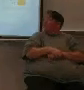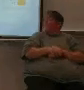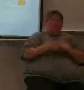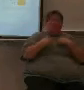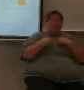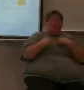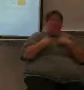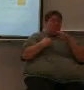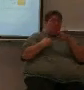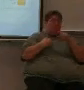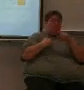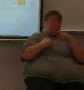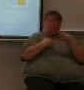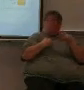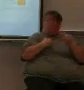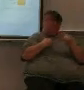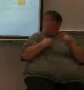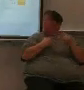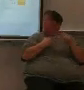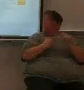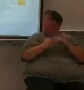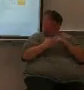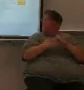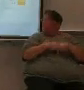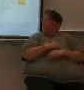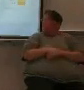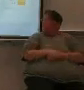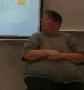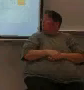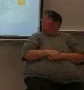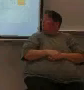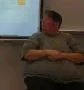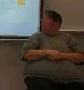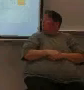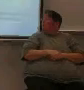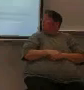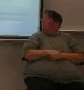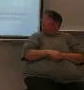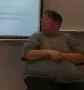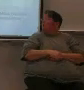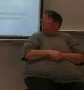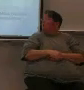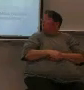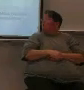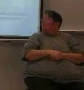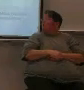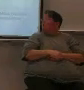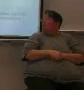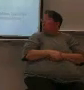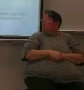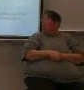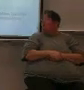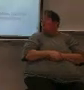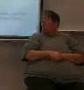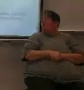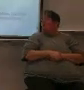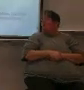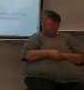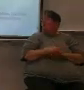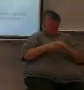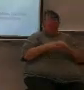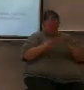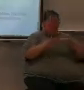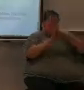that are burning down in here, and the wind's going that way, so that's making things a little bit acidic. But in the upper Midwest is